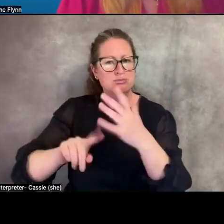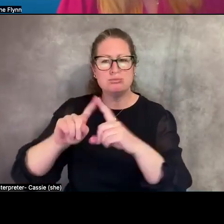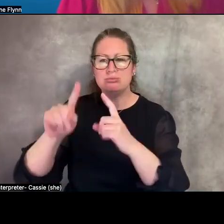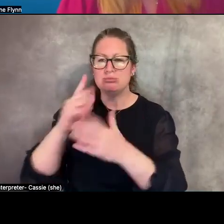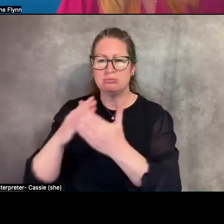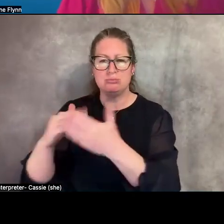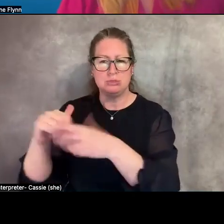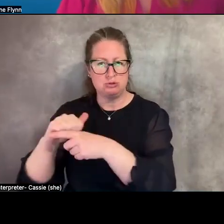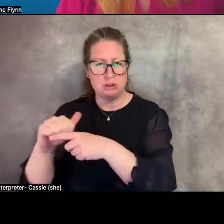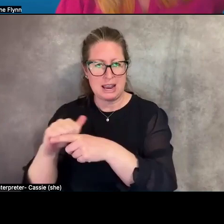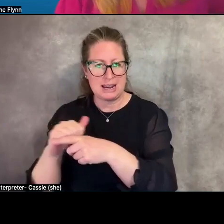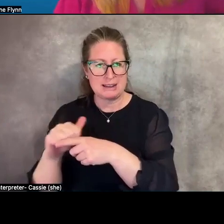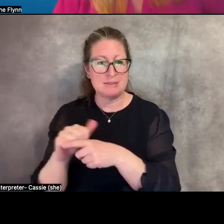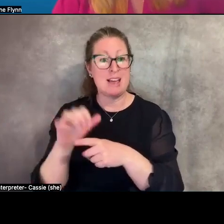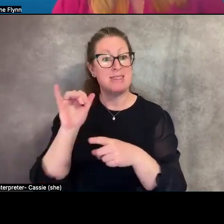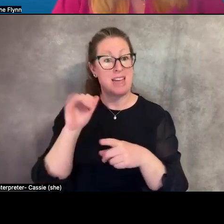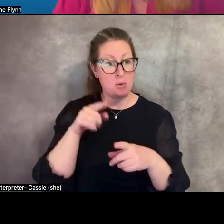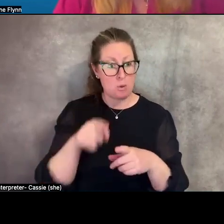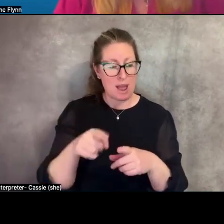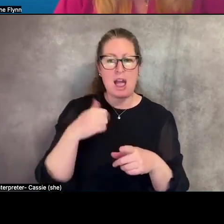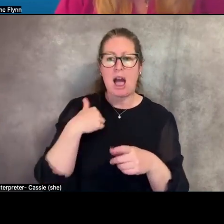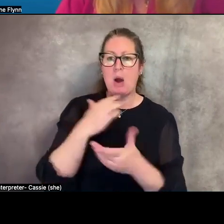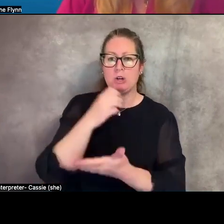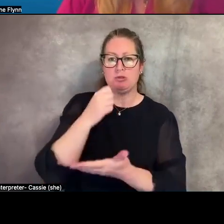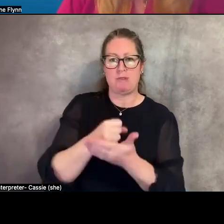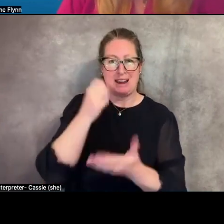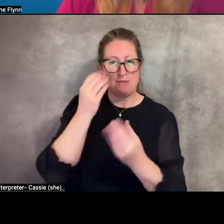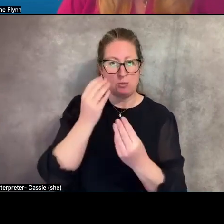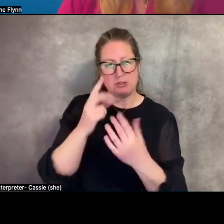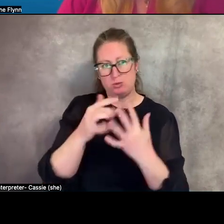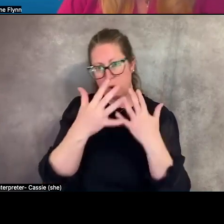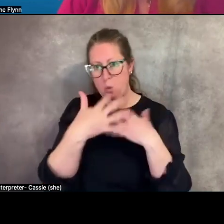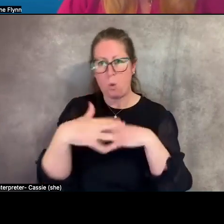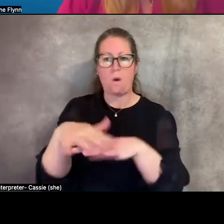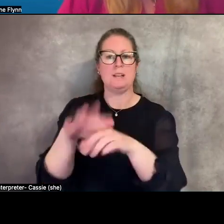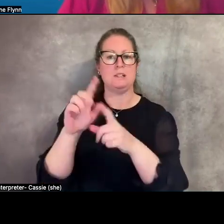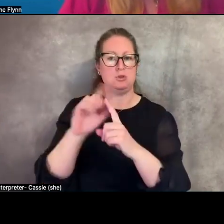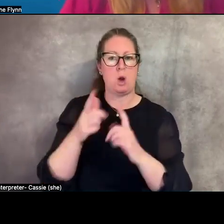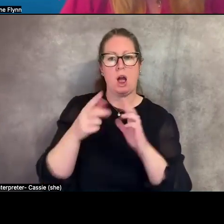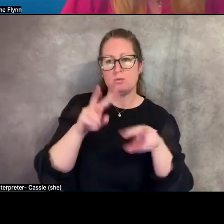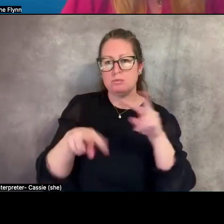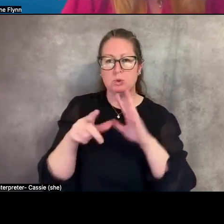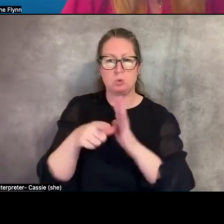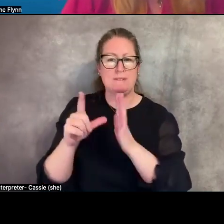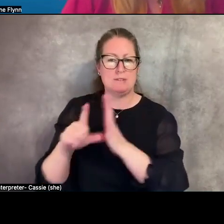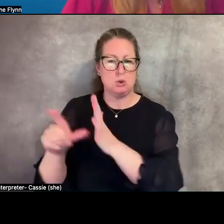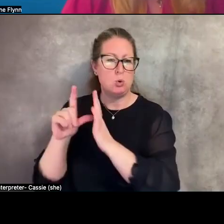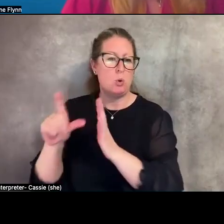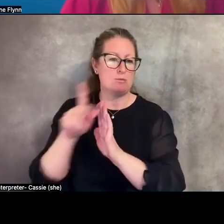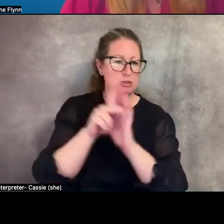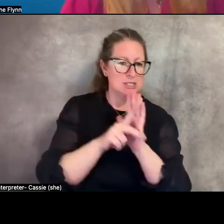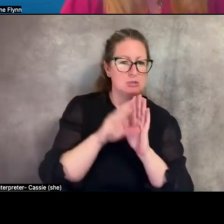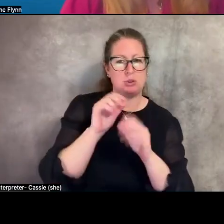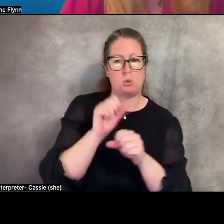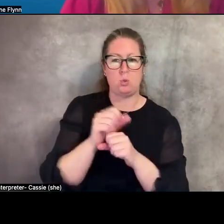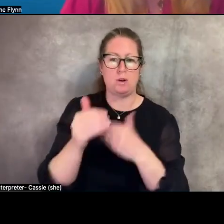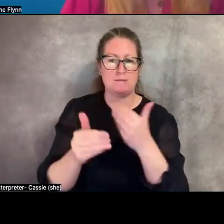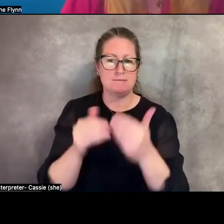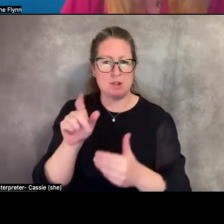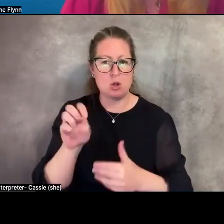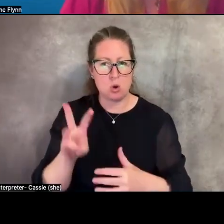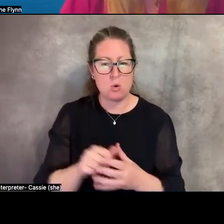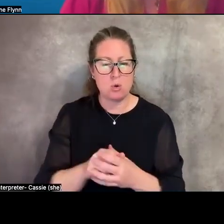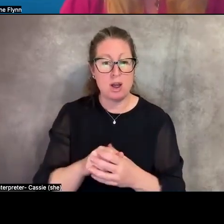training. In this way, accrediting information was woven into the review of hospital procedures and workflows. When unit